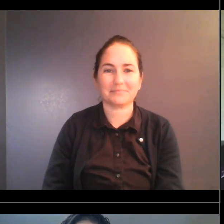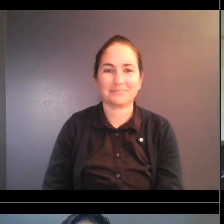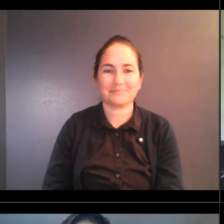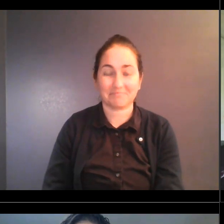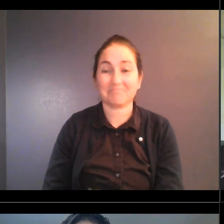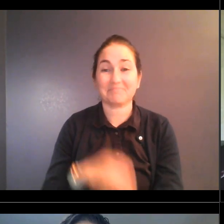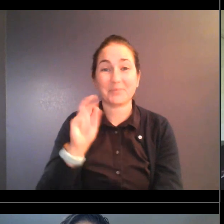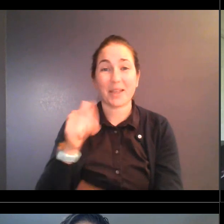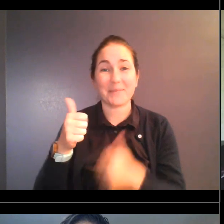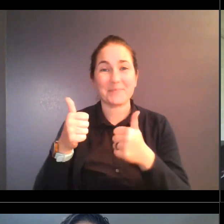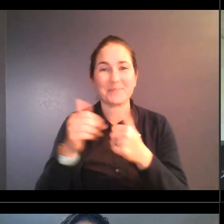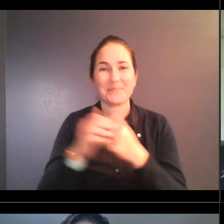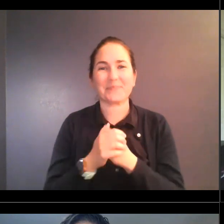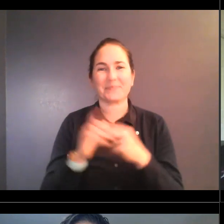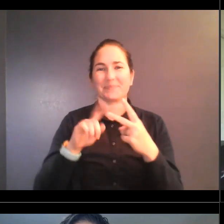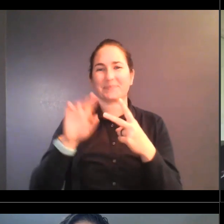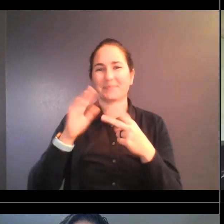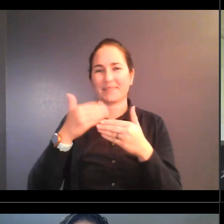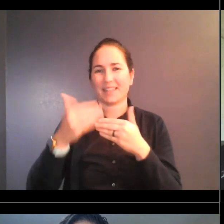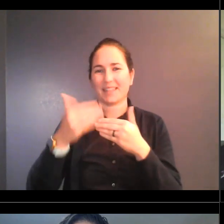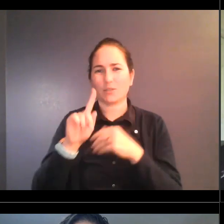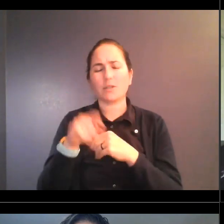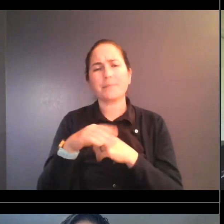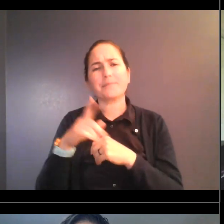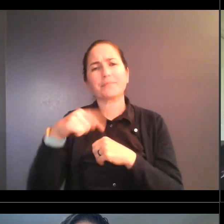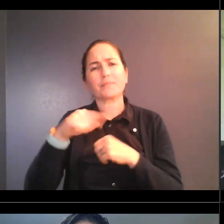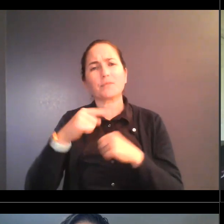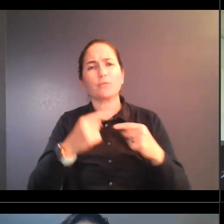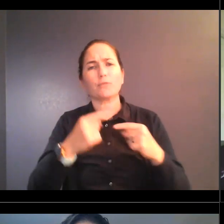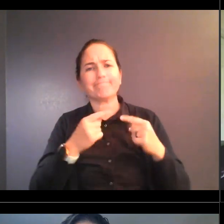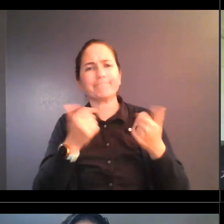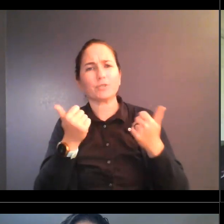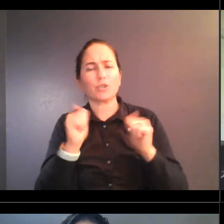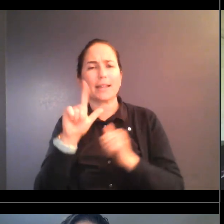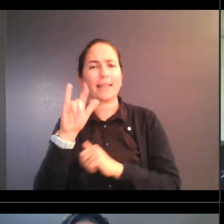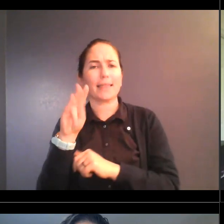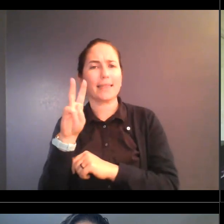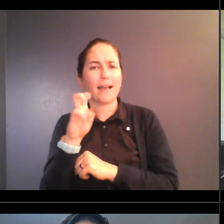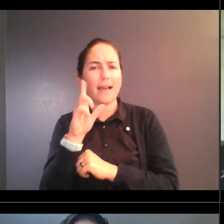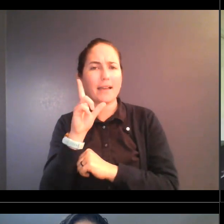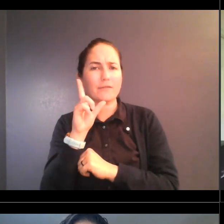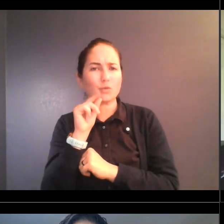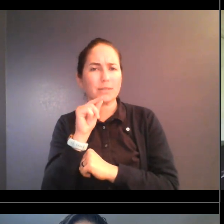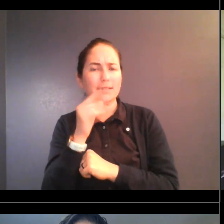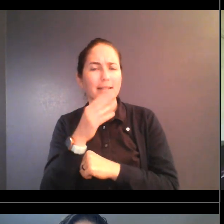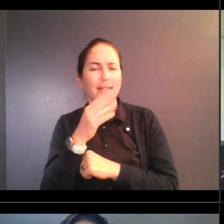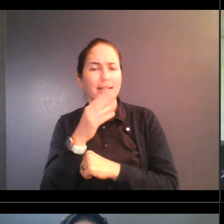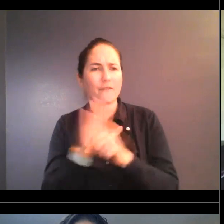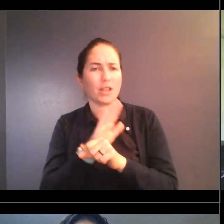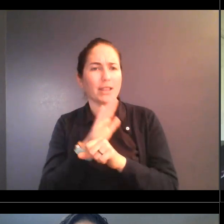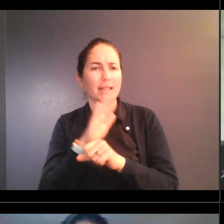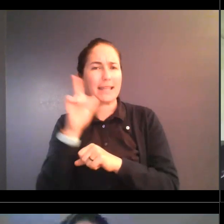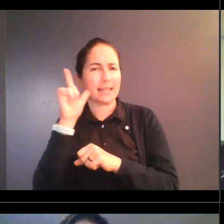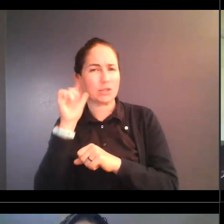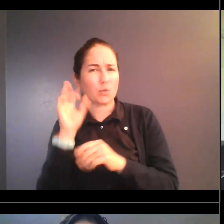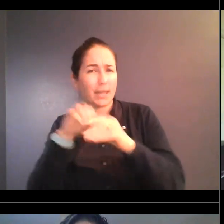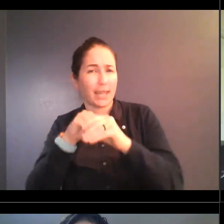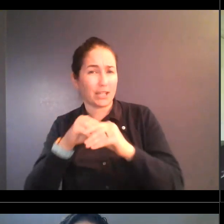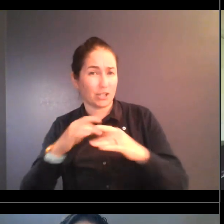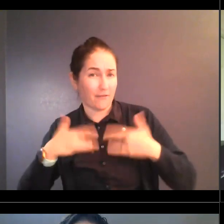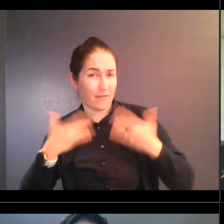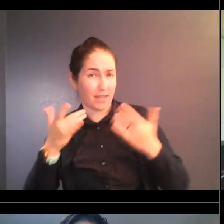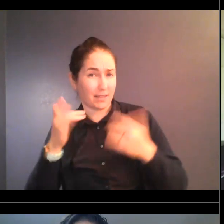Okay, great. Here's another question. Do you ever struggle with trying to live tweet and fully listen to or engage in the event?